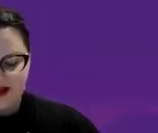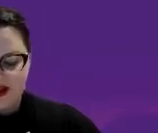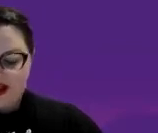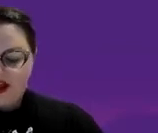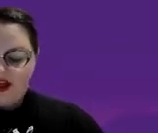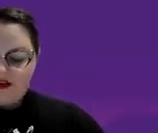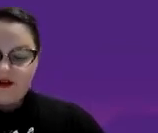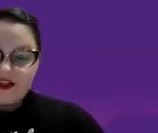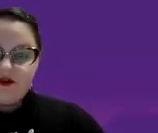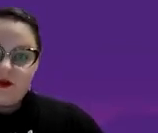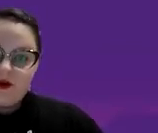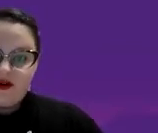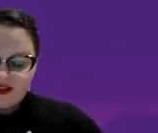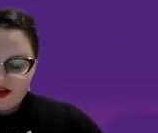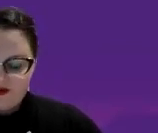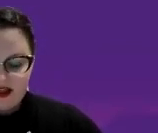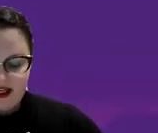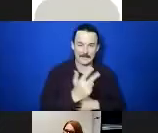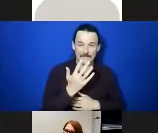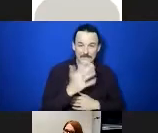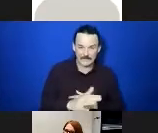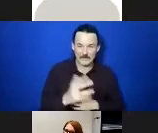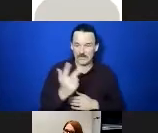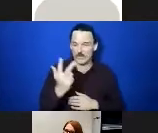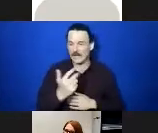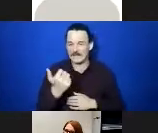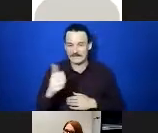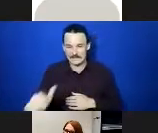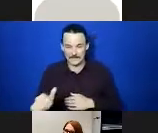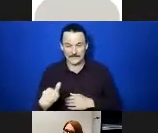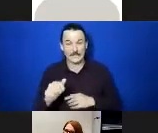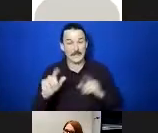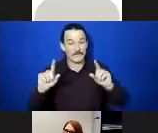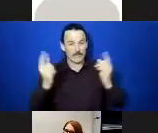1860s. First reports of a link between